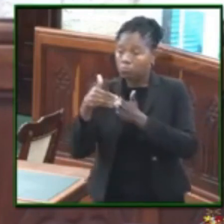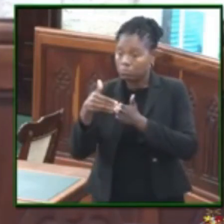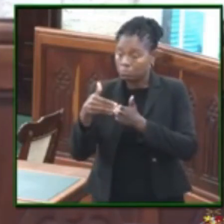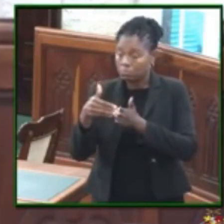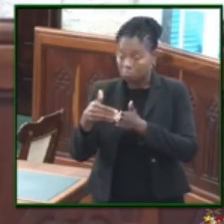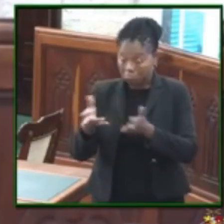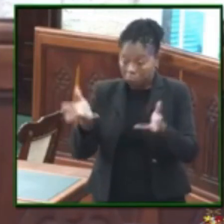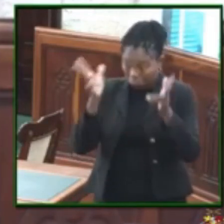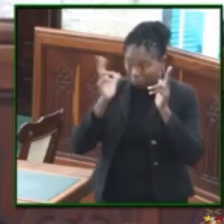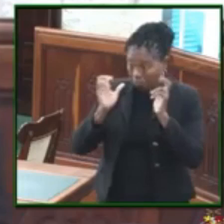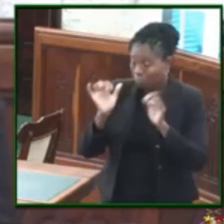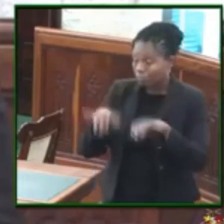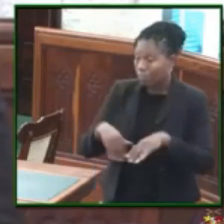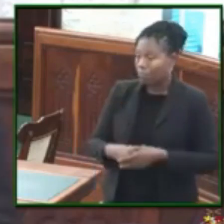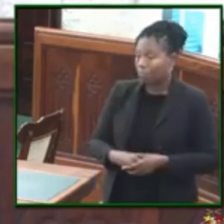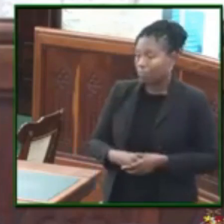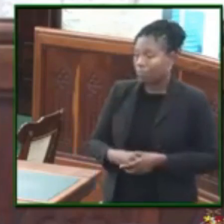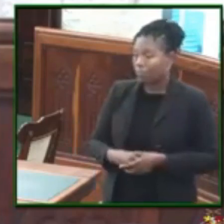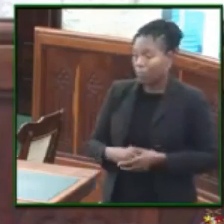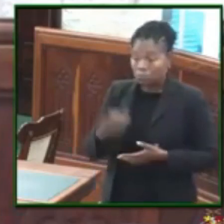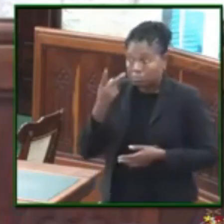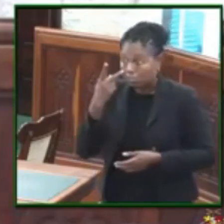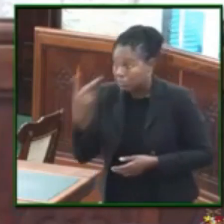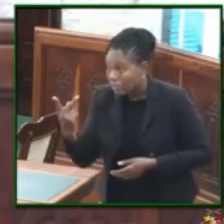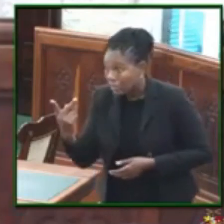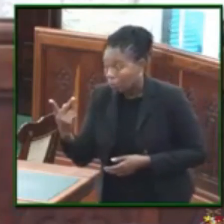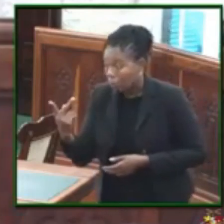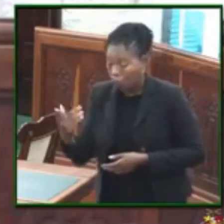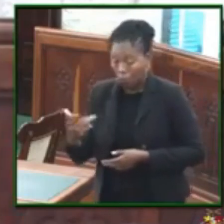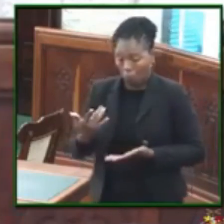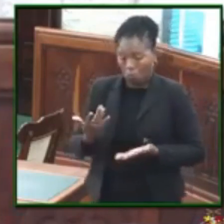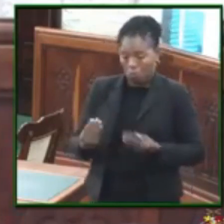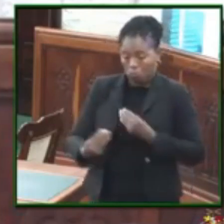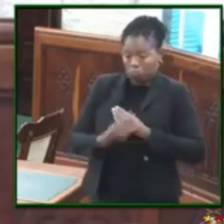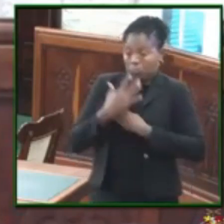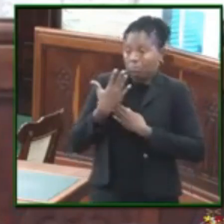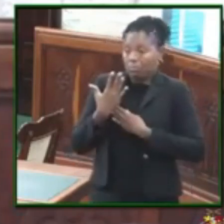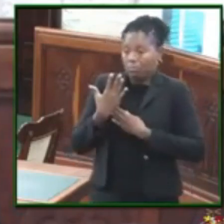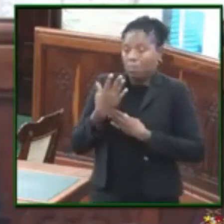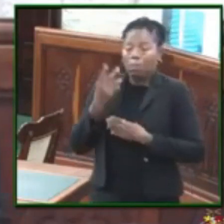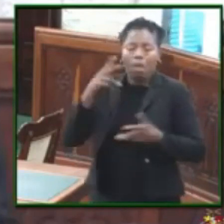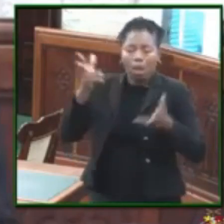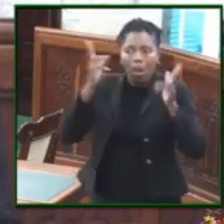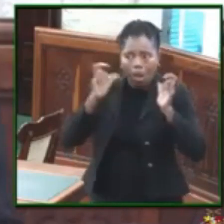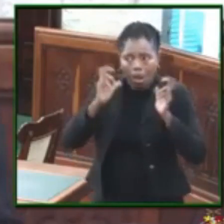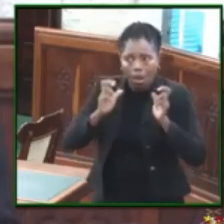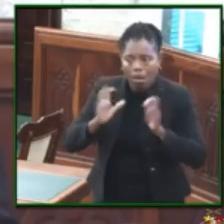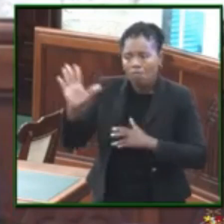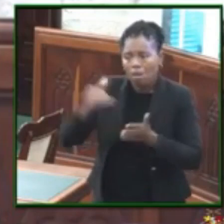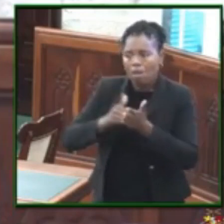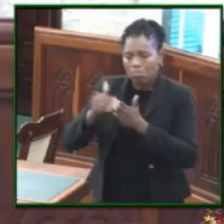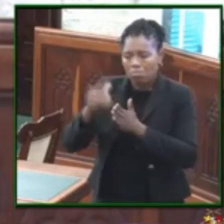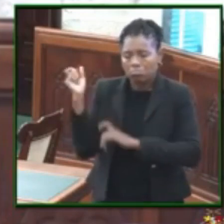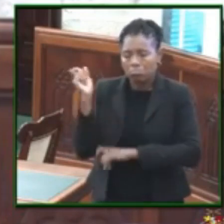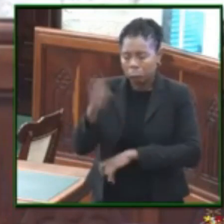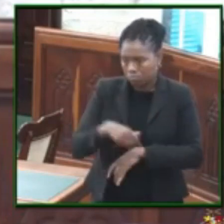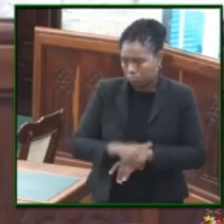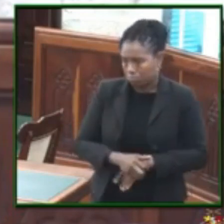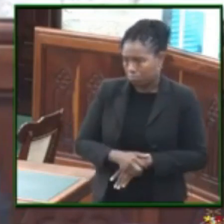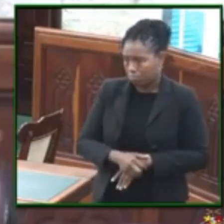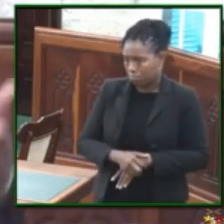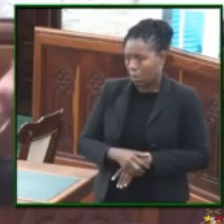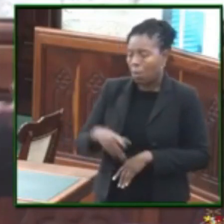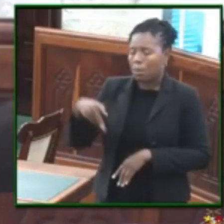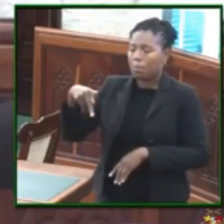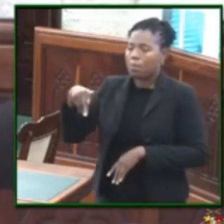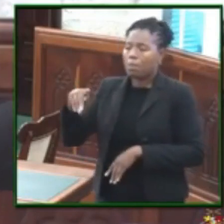They heard so. They haven't seen it nor felt it, but they heard so. But when the Public Accounts Committee is allowed to function again,